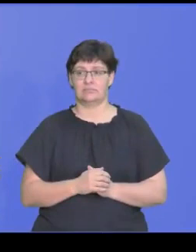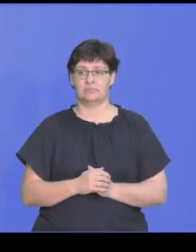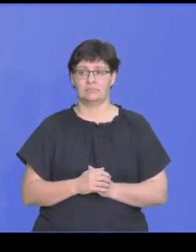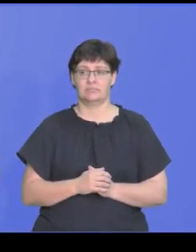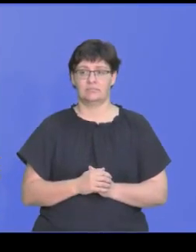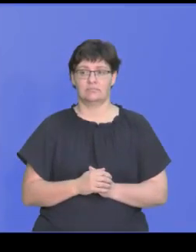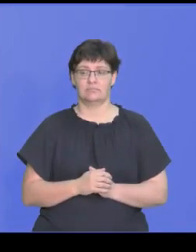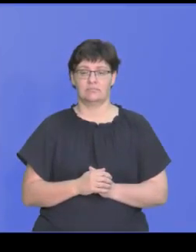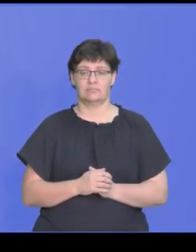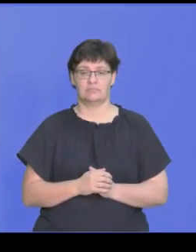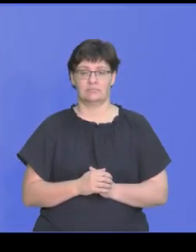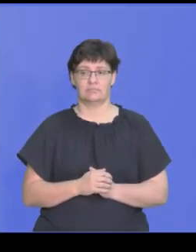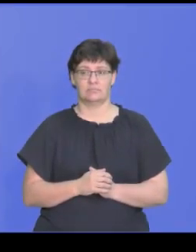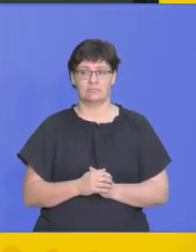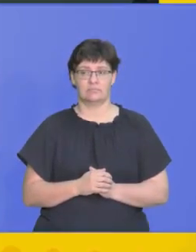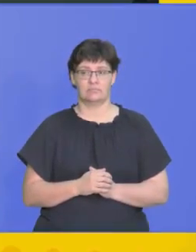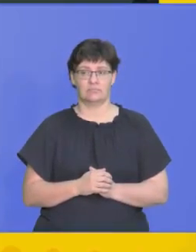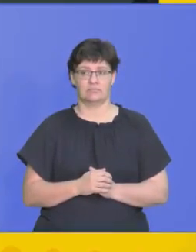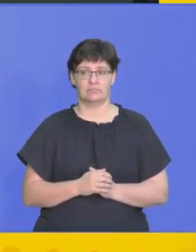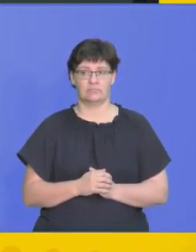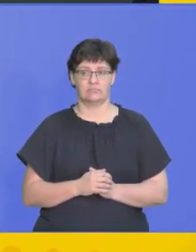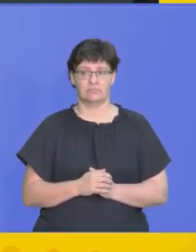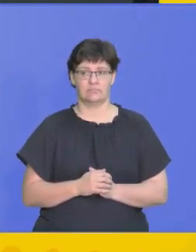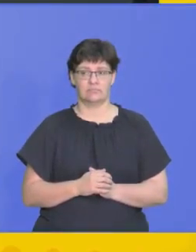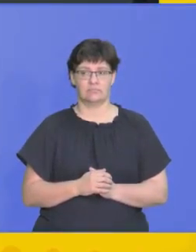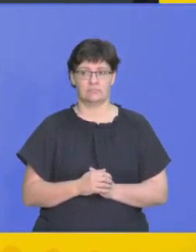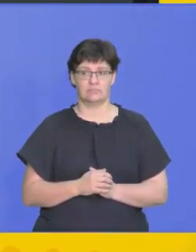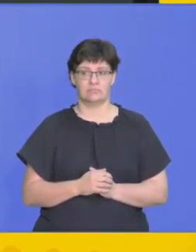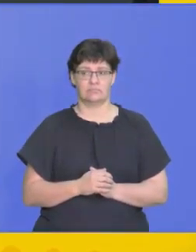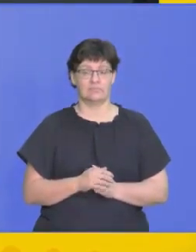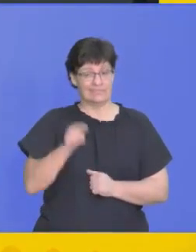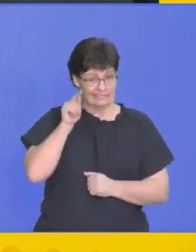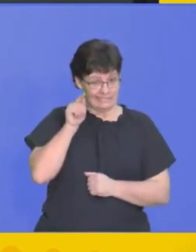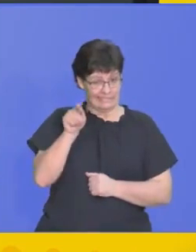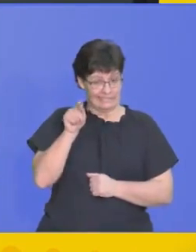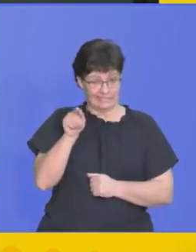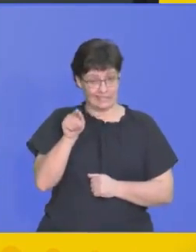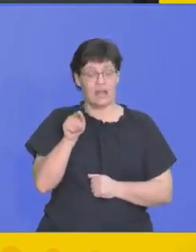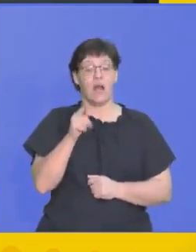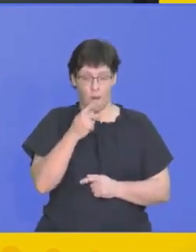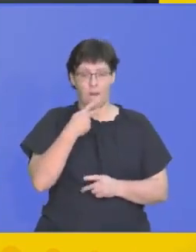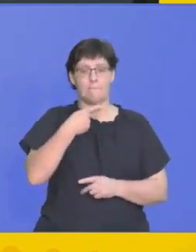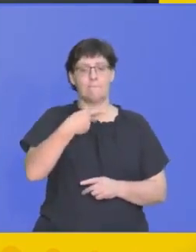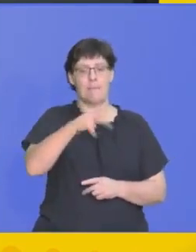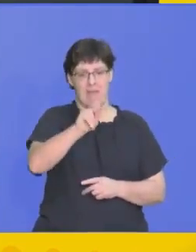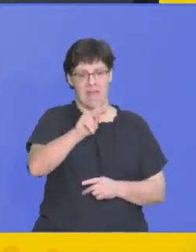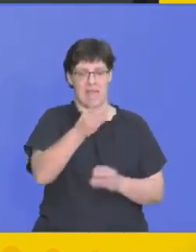And that is what he pays in interest. Okay, next part of our question.